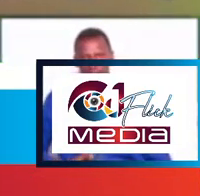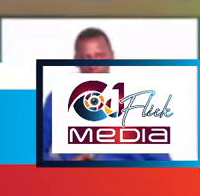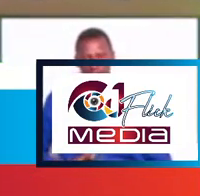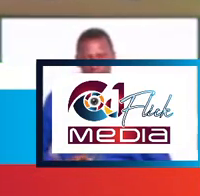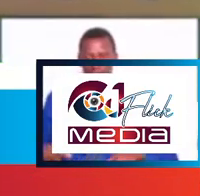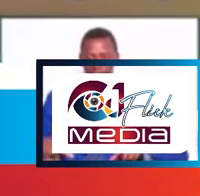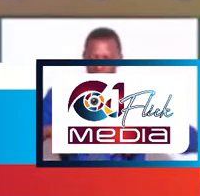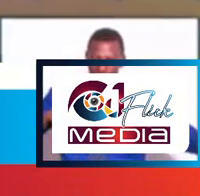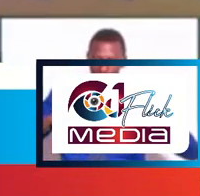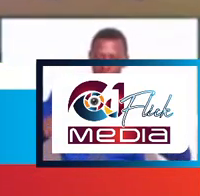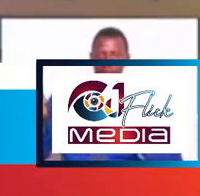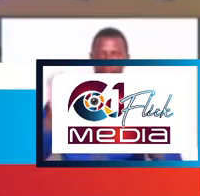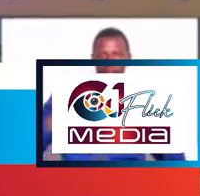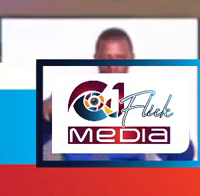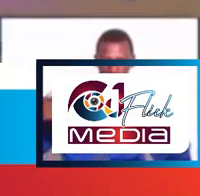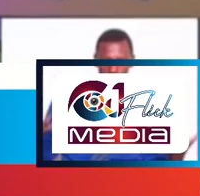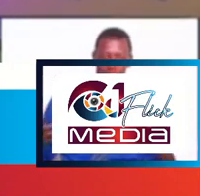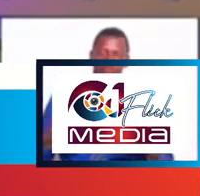lifestyle.